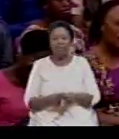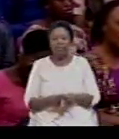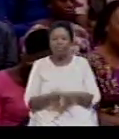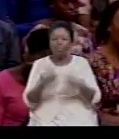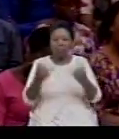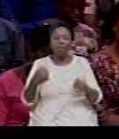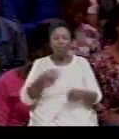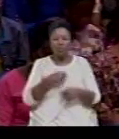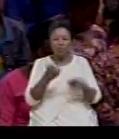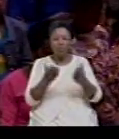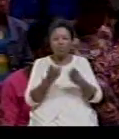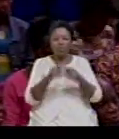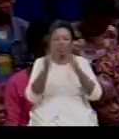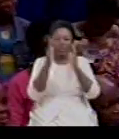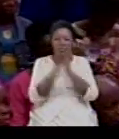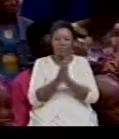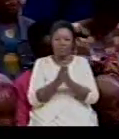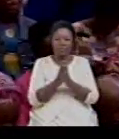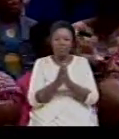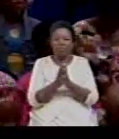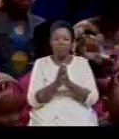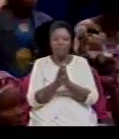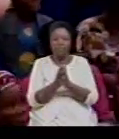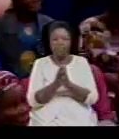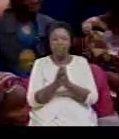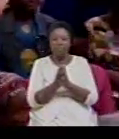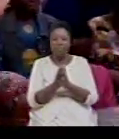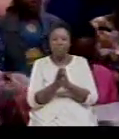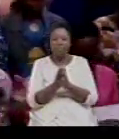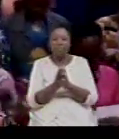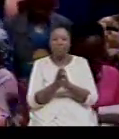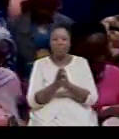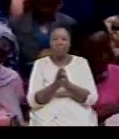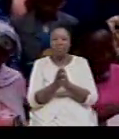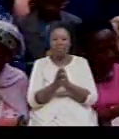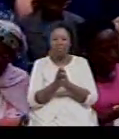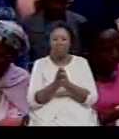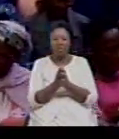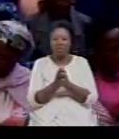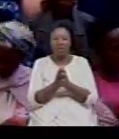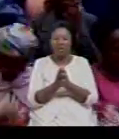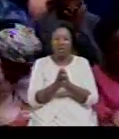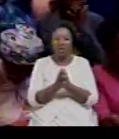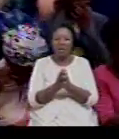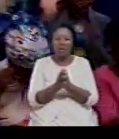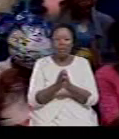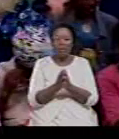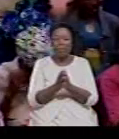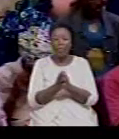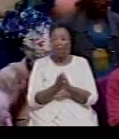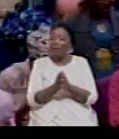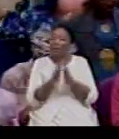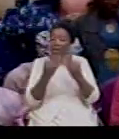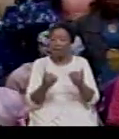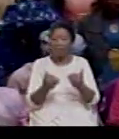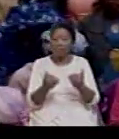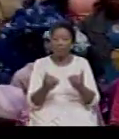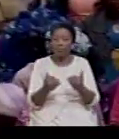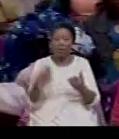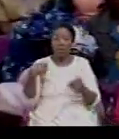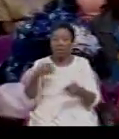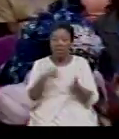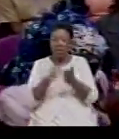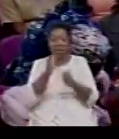bowed and eyes closed. We're going to call upon the Lord now. You want to give your life to the Lord, that this great God, this mighty